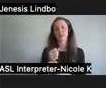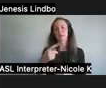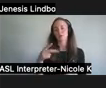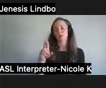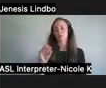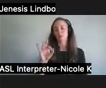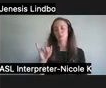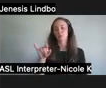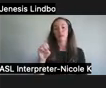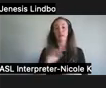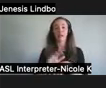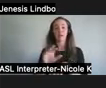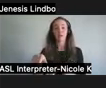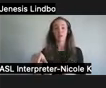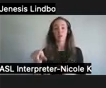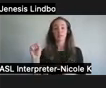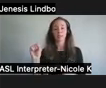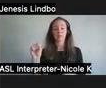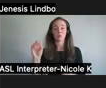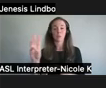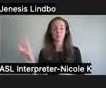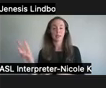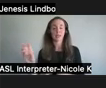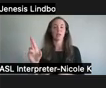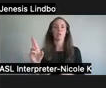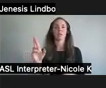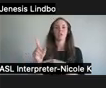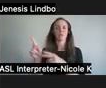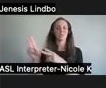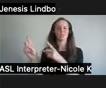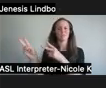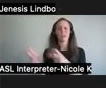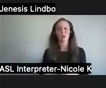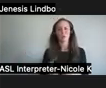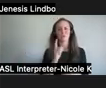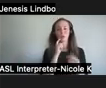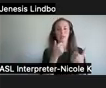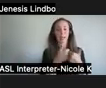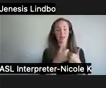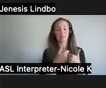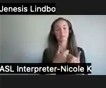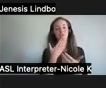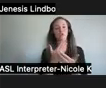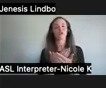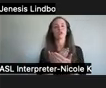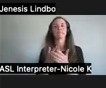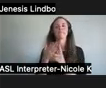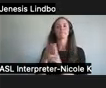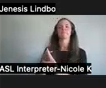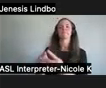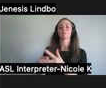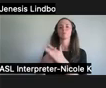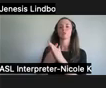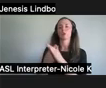or through the quad stick program that can be downloaded for specific games that users already made. So that's another great place to start too. And